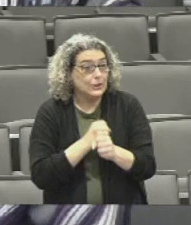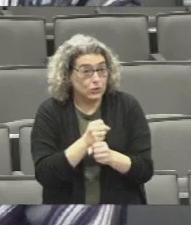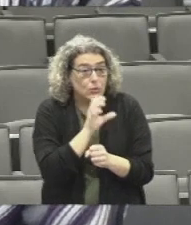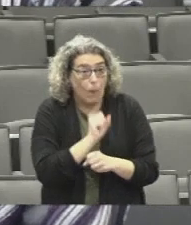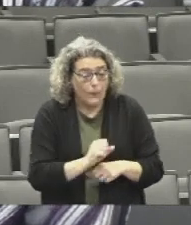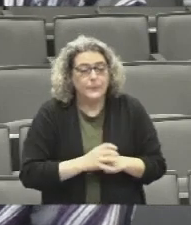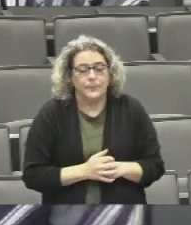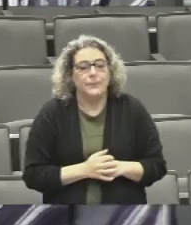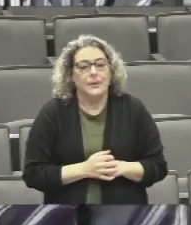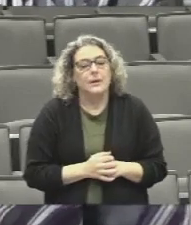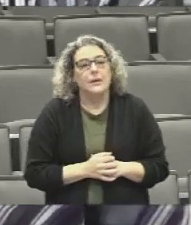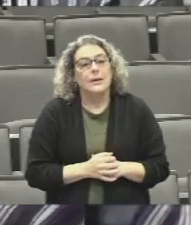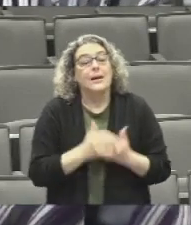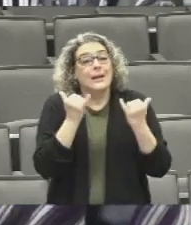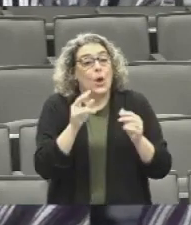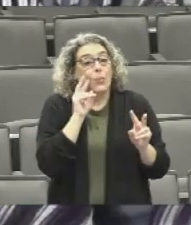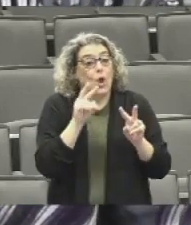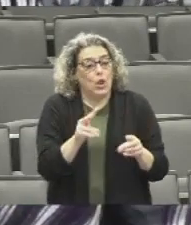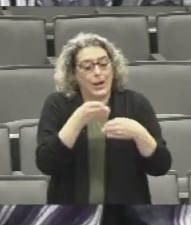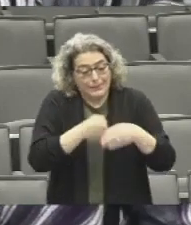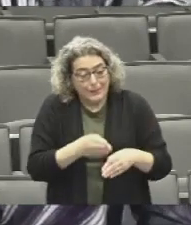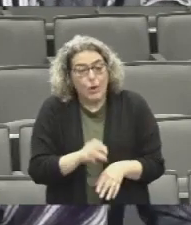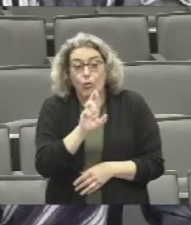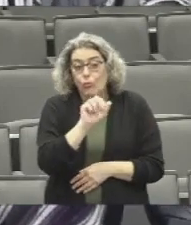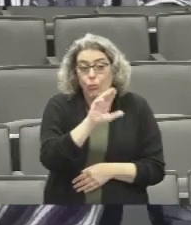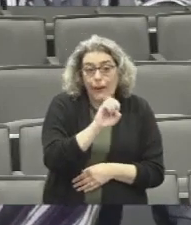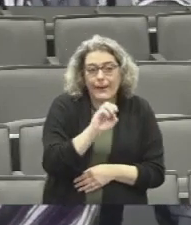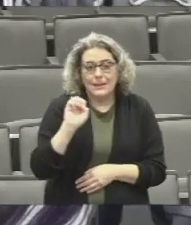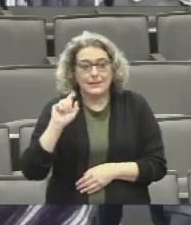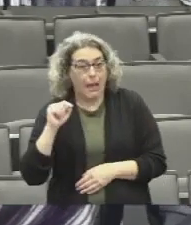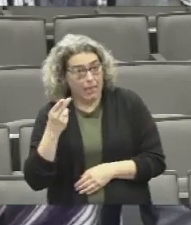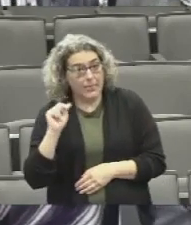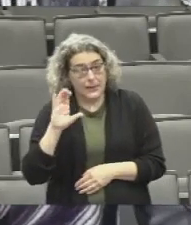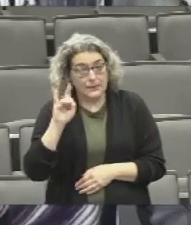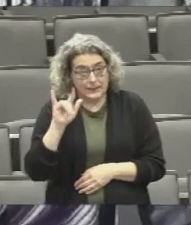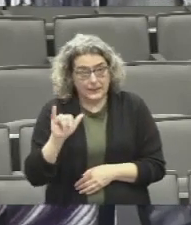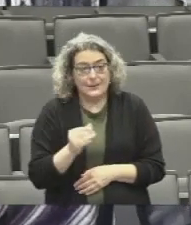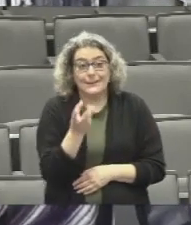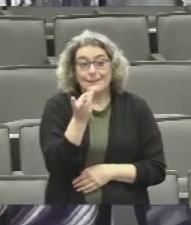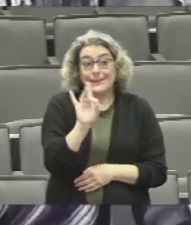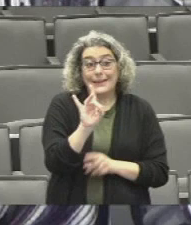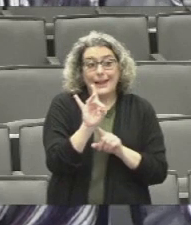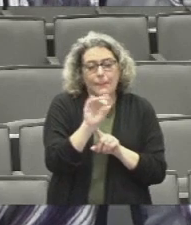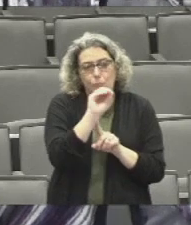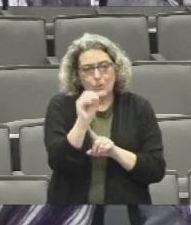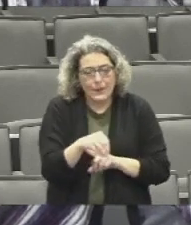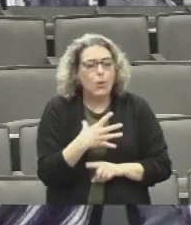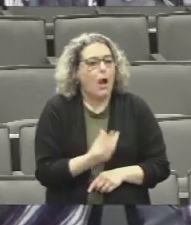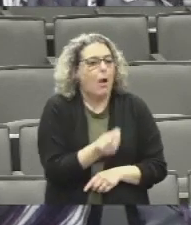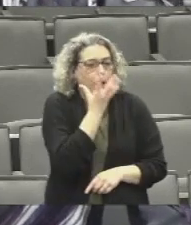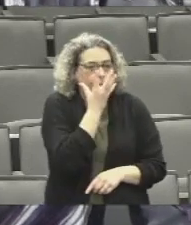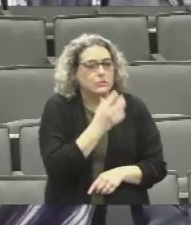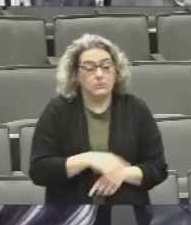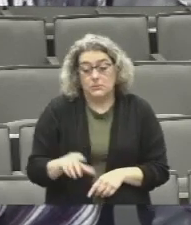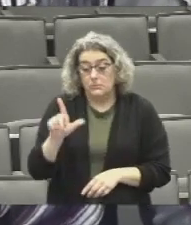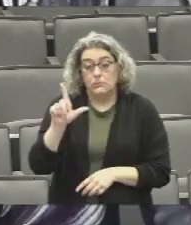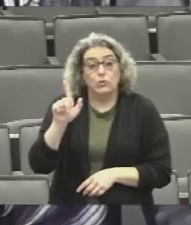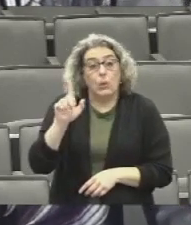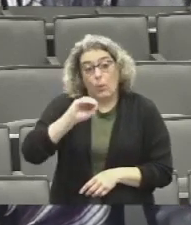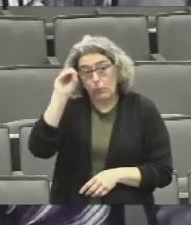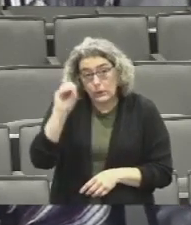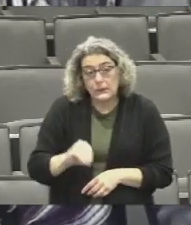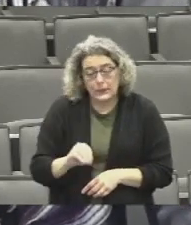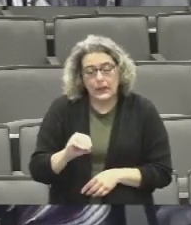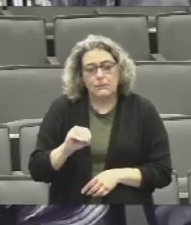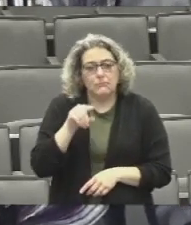we look at it at race and ethnicity, 68% of those are in our Caucasian population, 21%